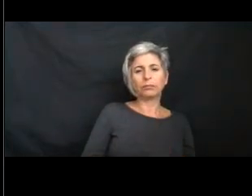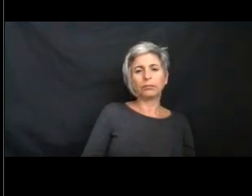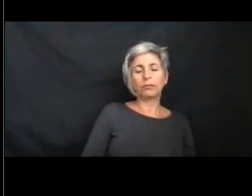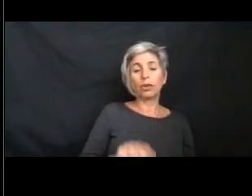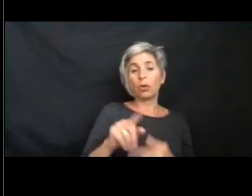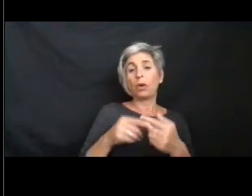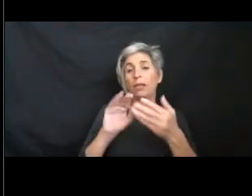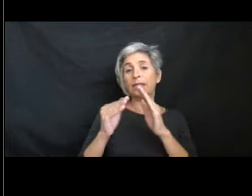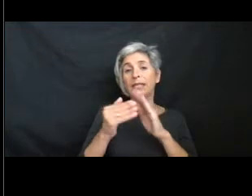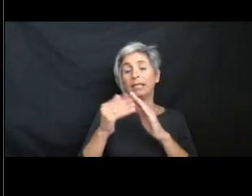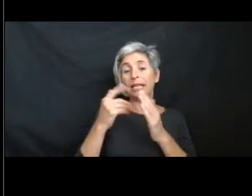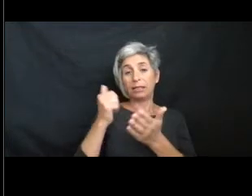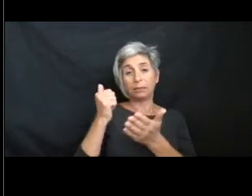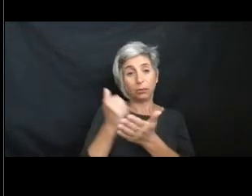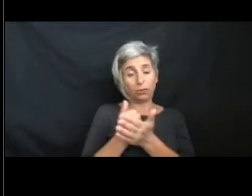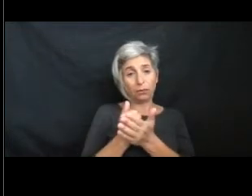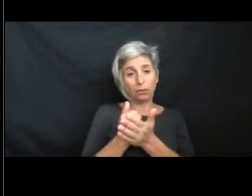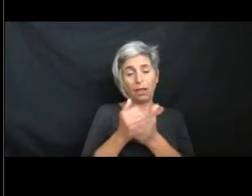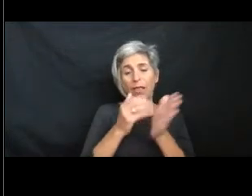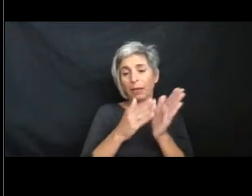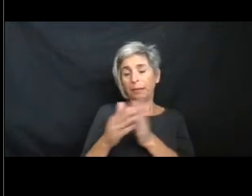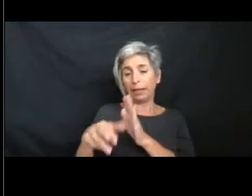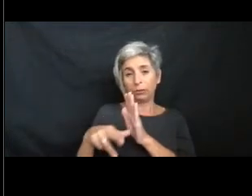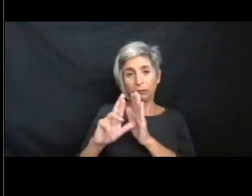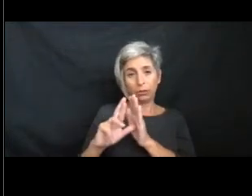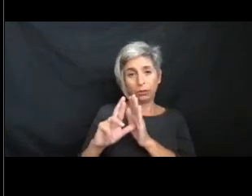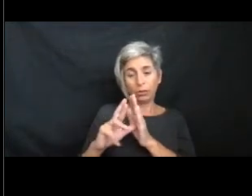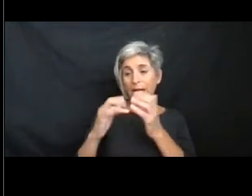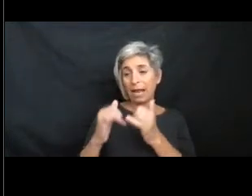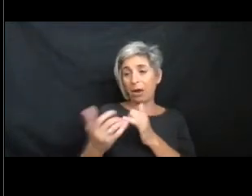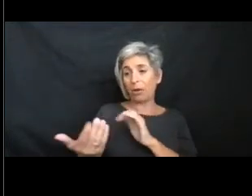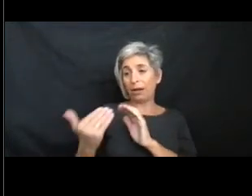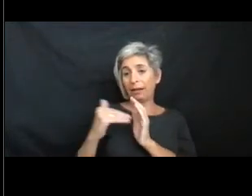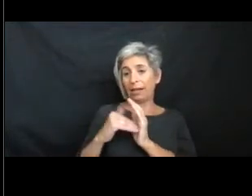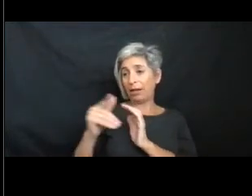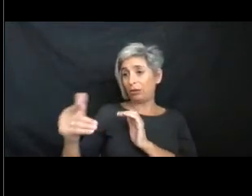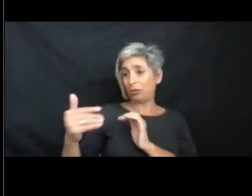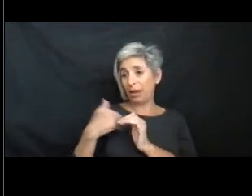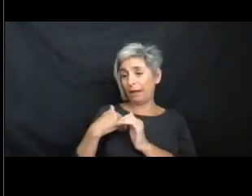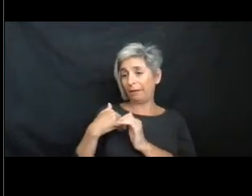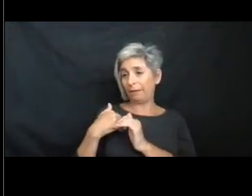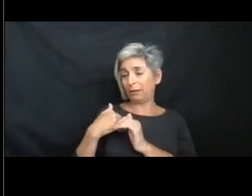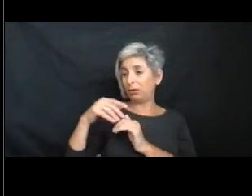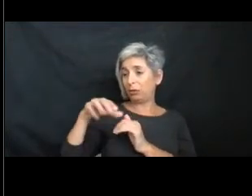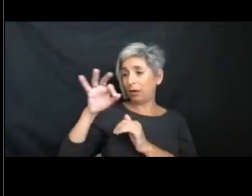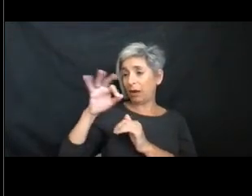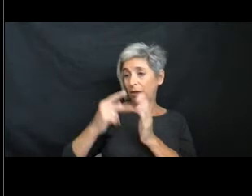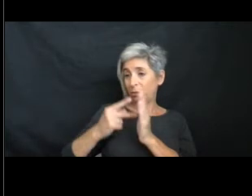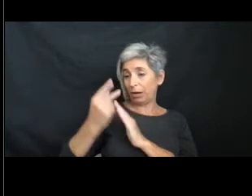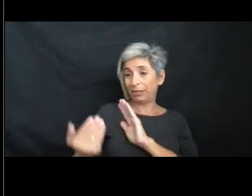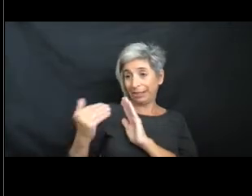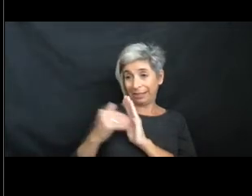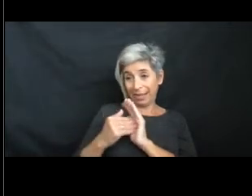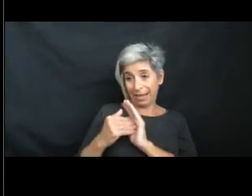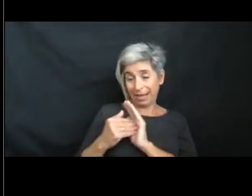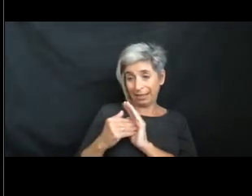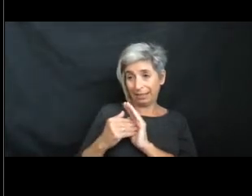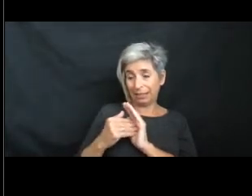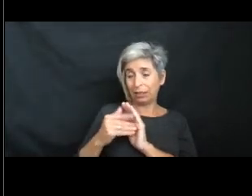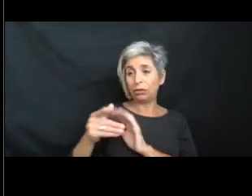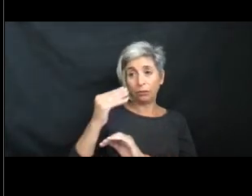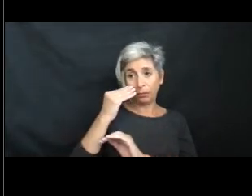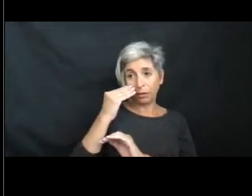has disapproved the plan review, the ball's back in your court. And how you find your projects, once again, is you're familiar with